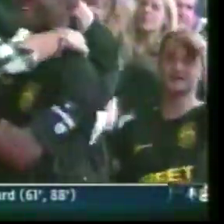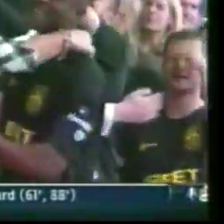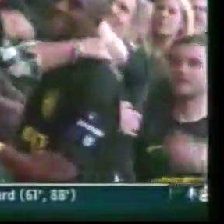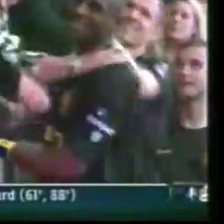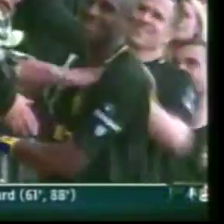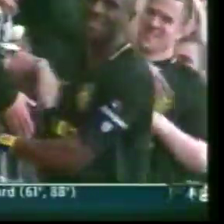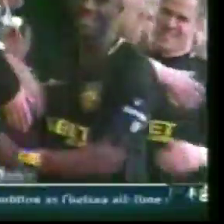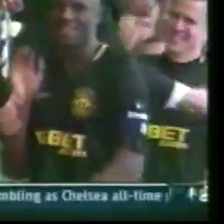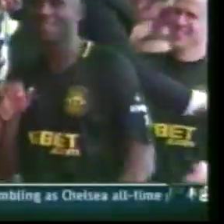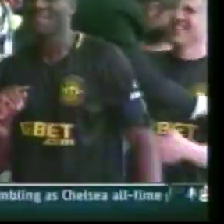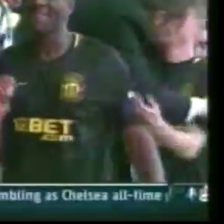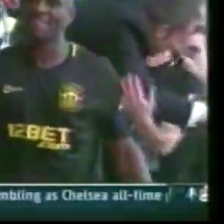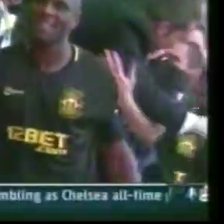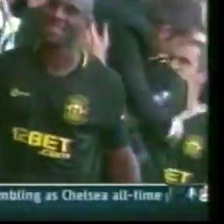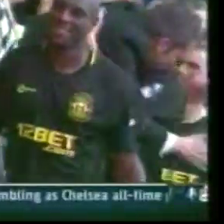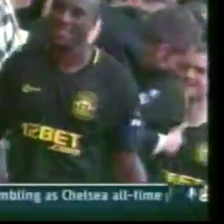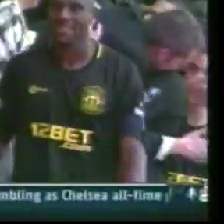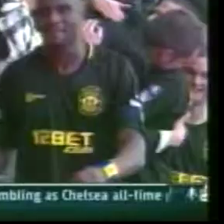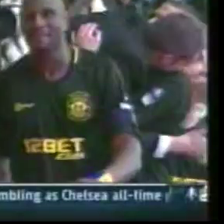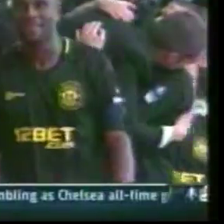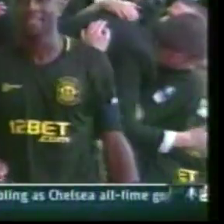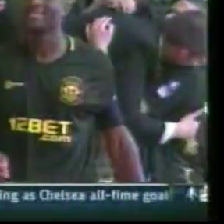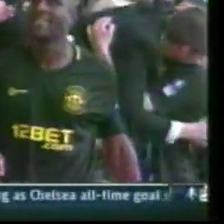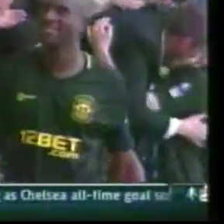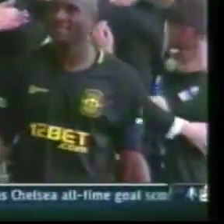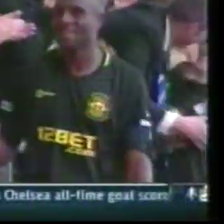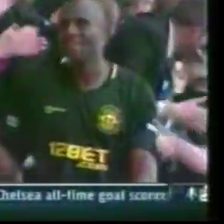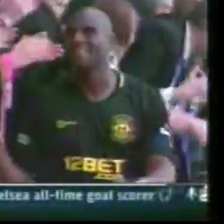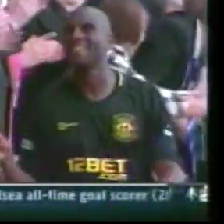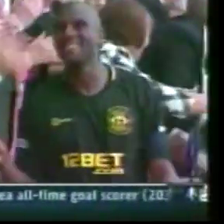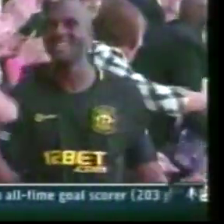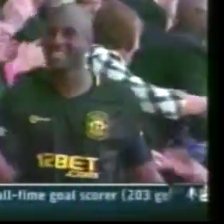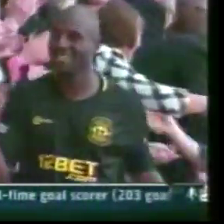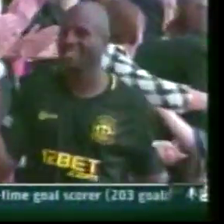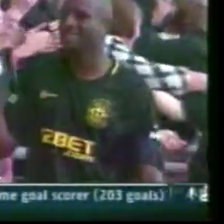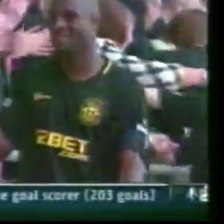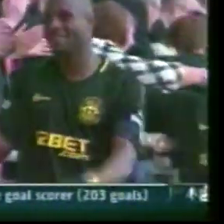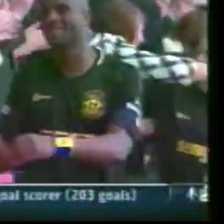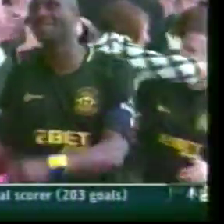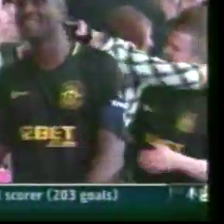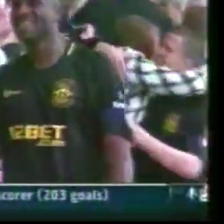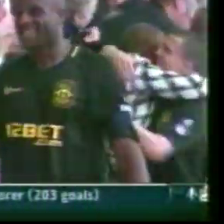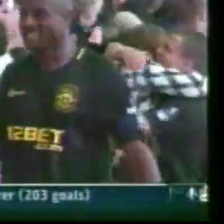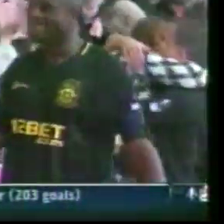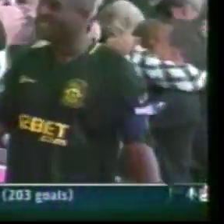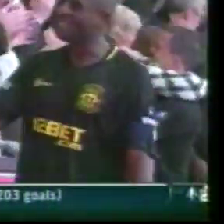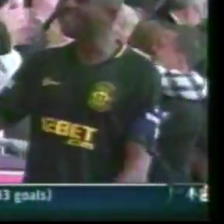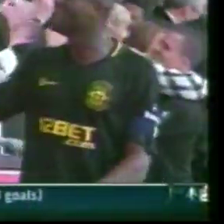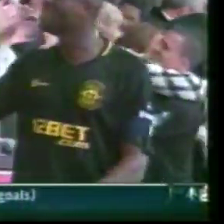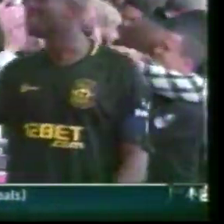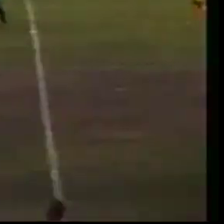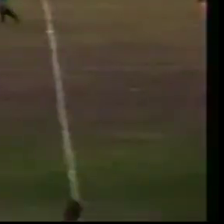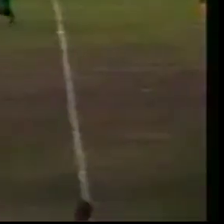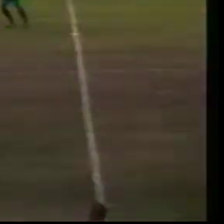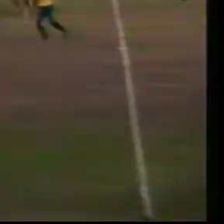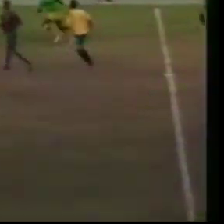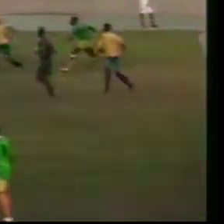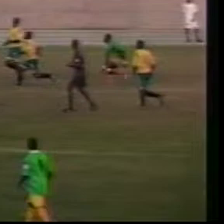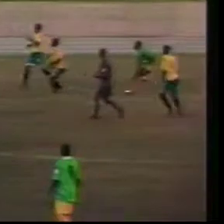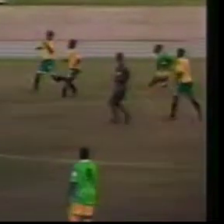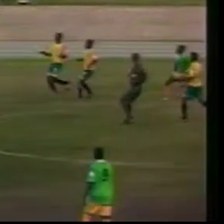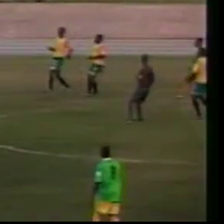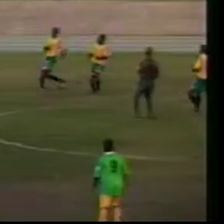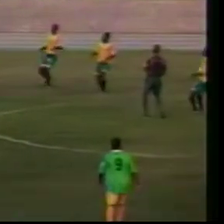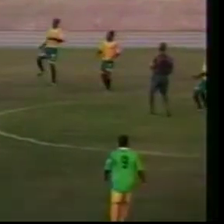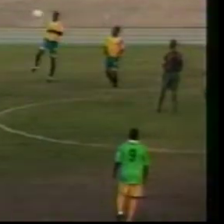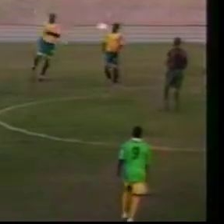of the Year, will be taking leave from English Second Division club Wigan Athletic to represent Barbados in their opening zone play in Martinique on